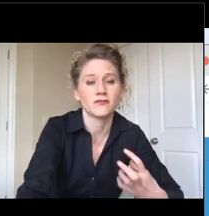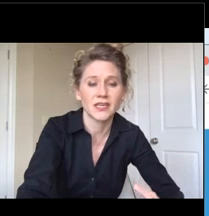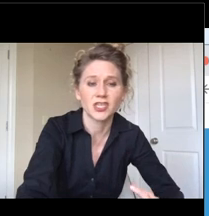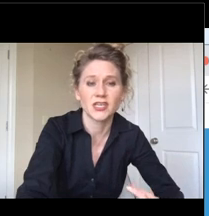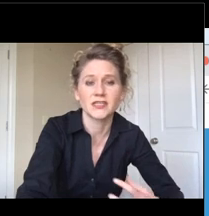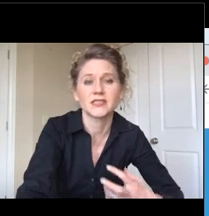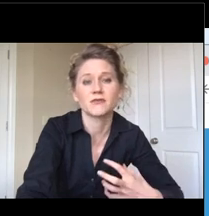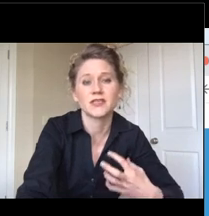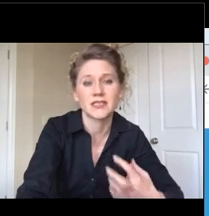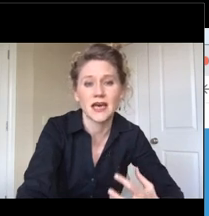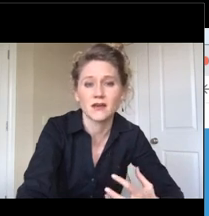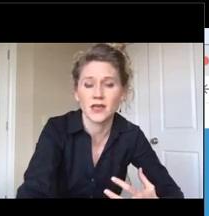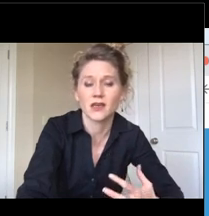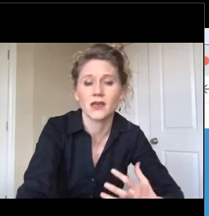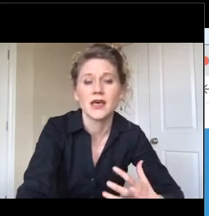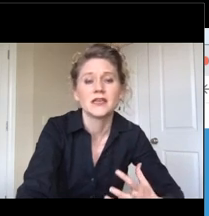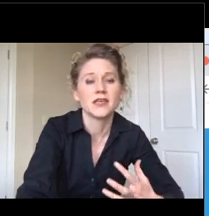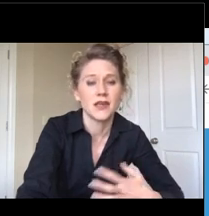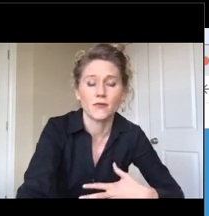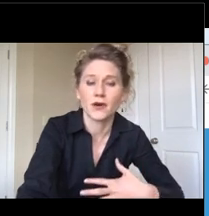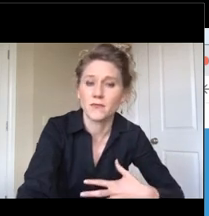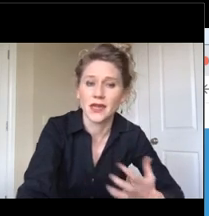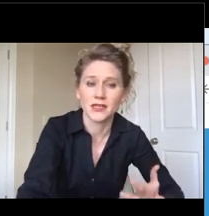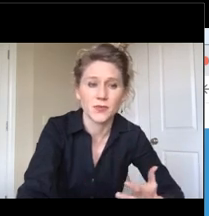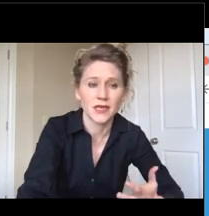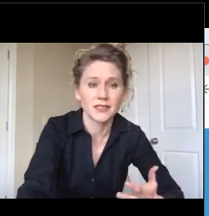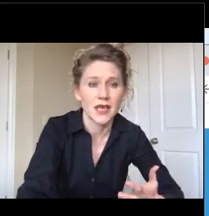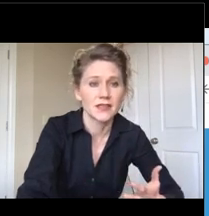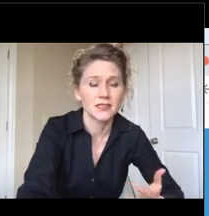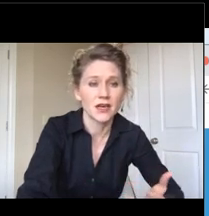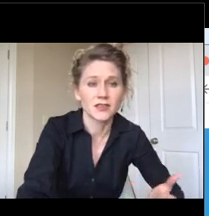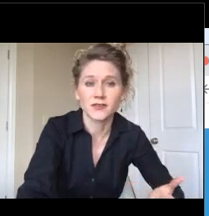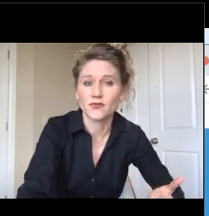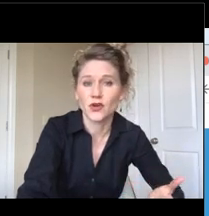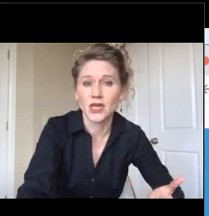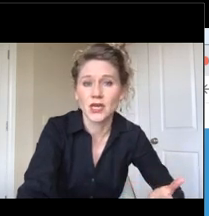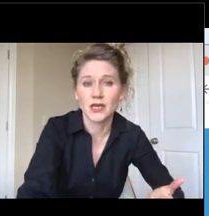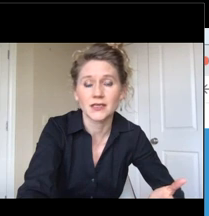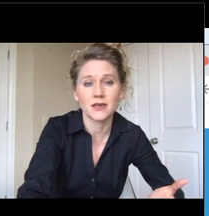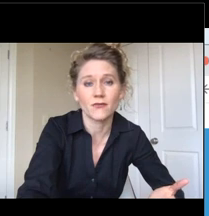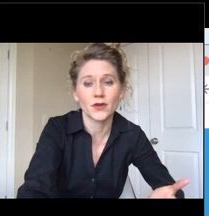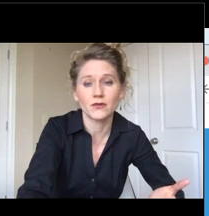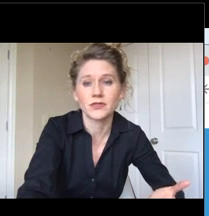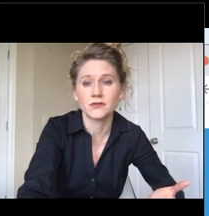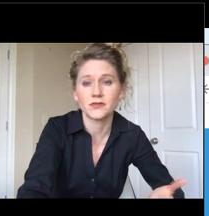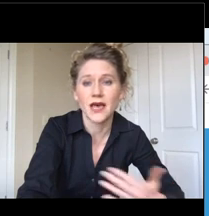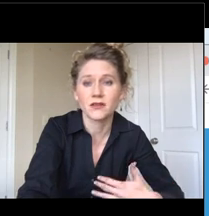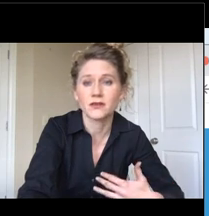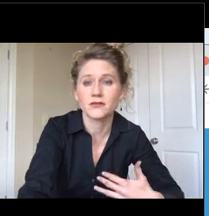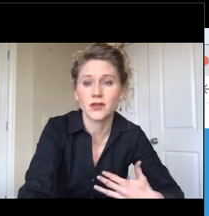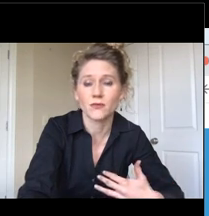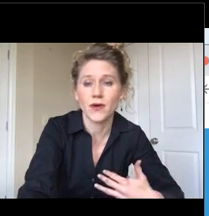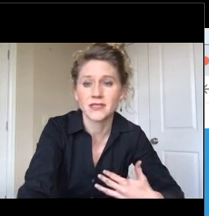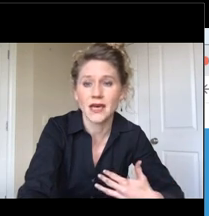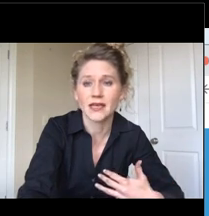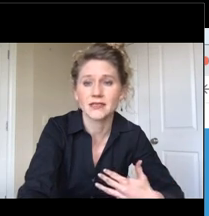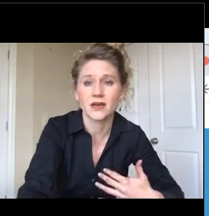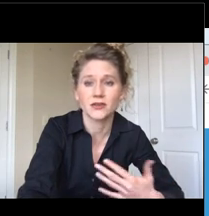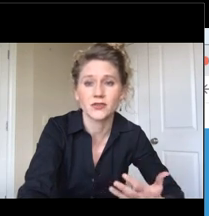to preservation, to recycling, to network management. This is all stuff that's free and easy for you to download, use